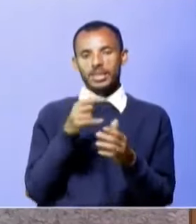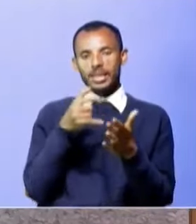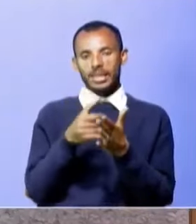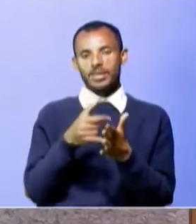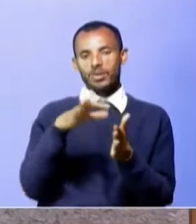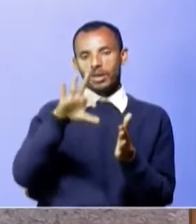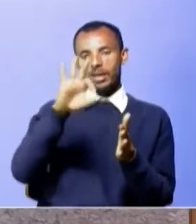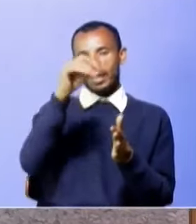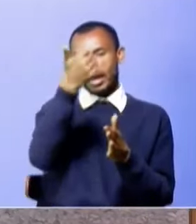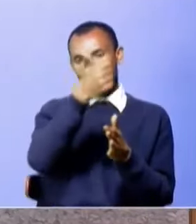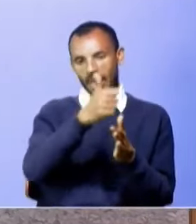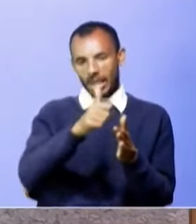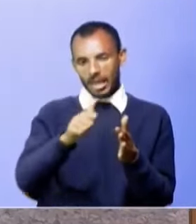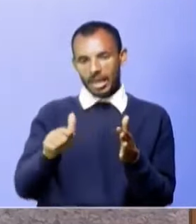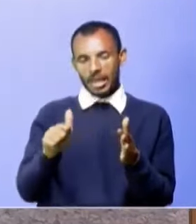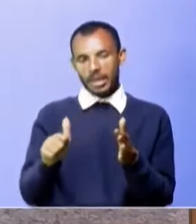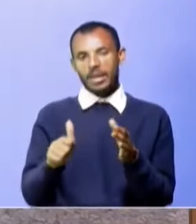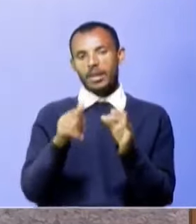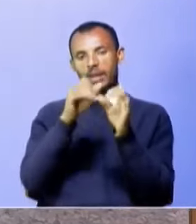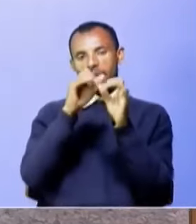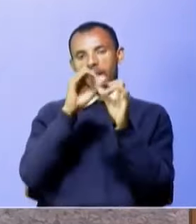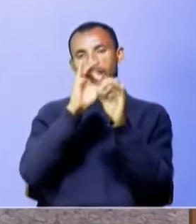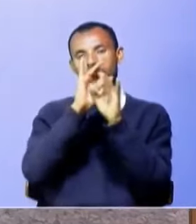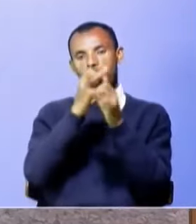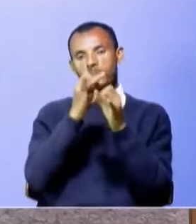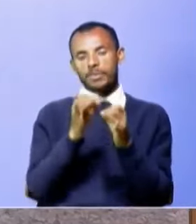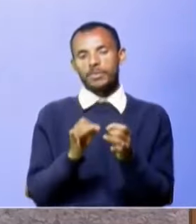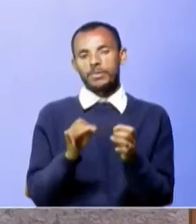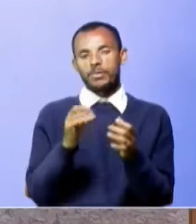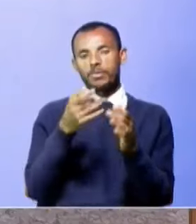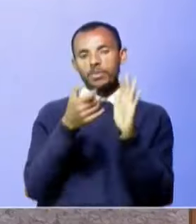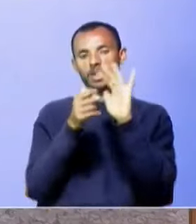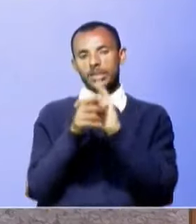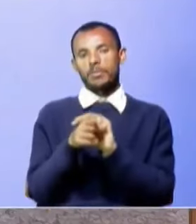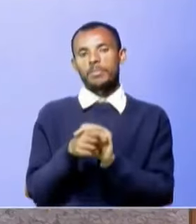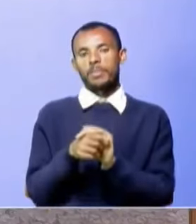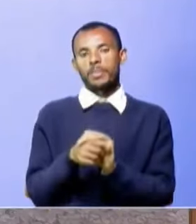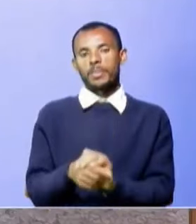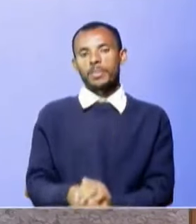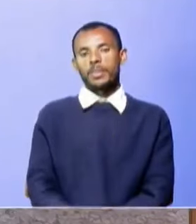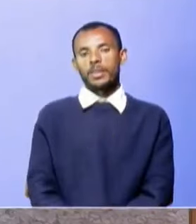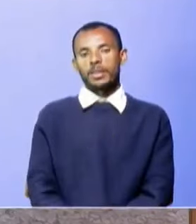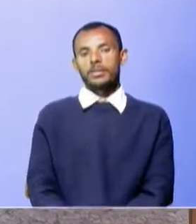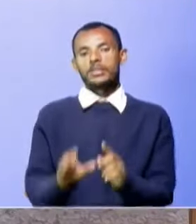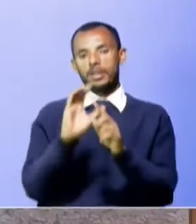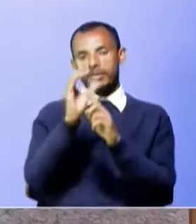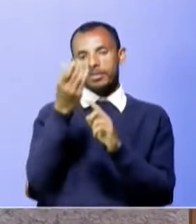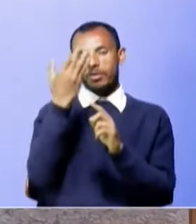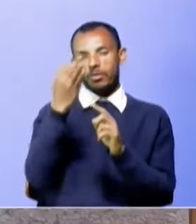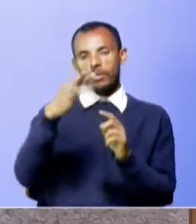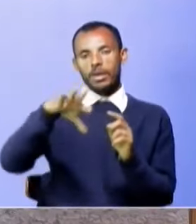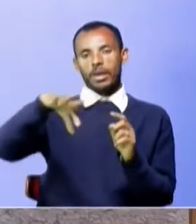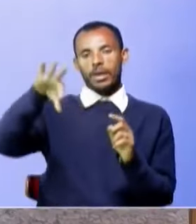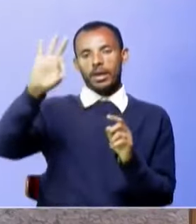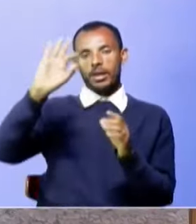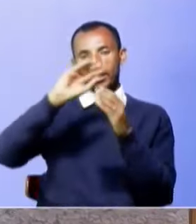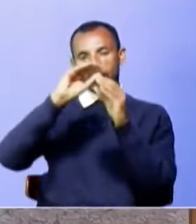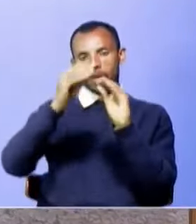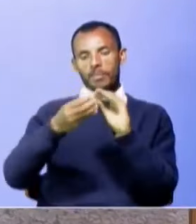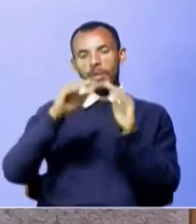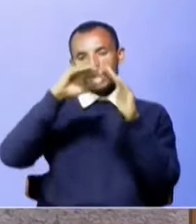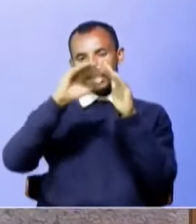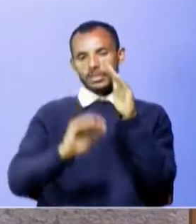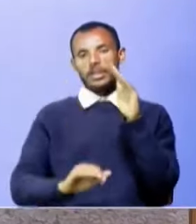at any performance of the experiment. Okay? For example, the event of getting a number less